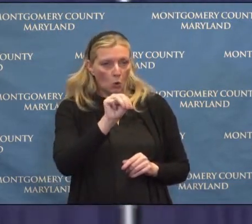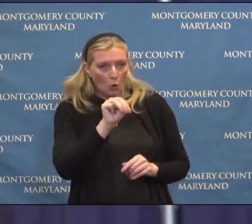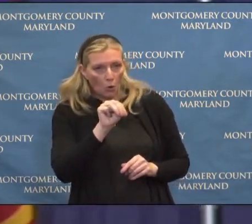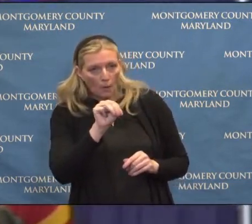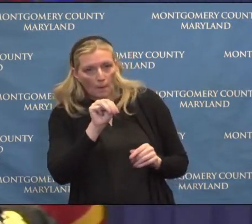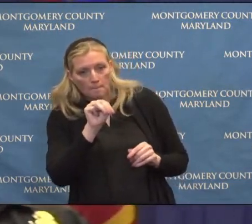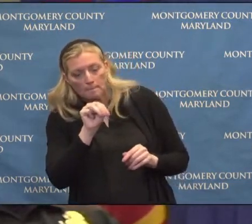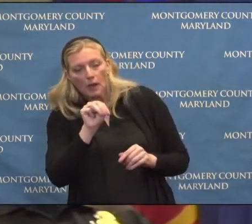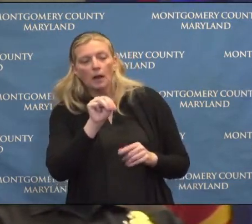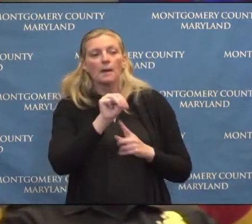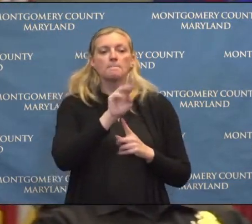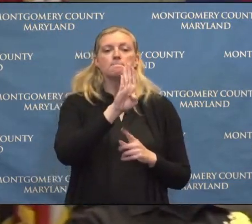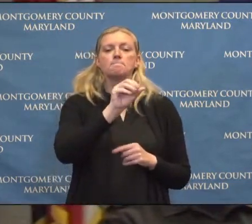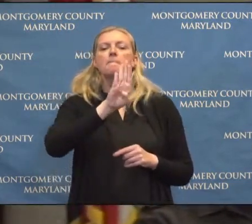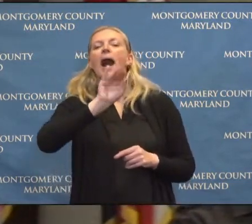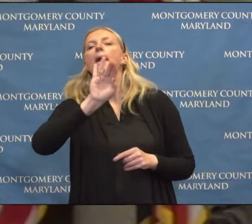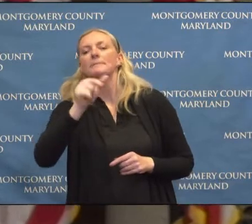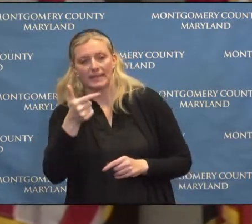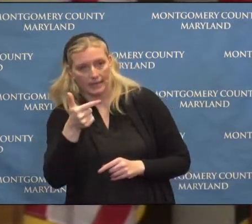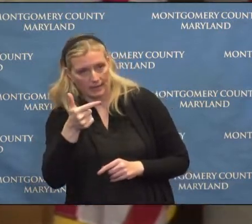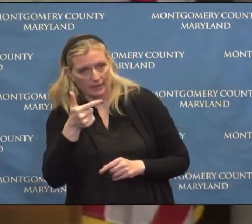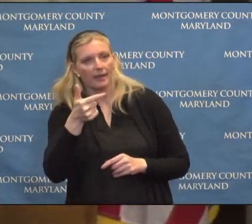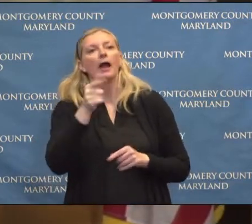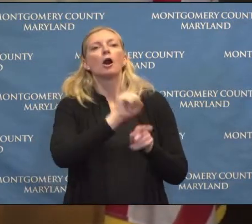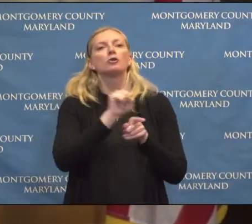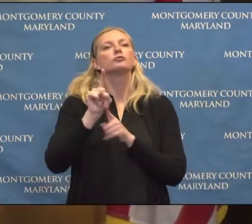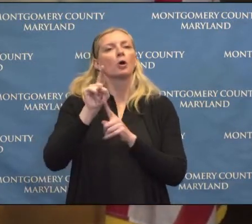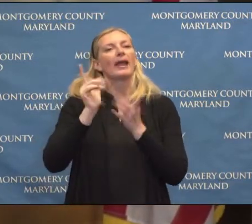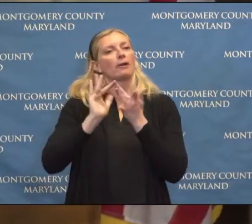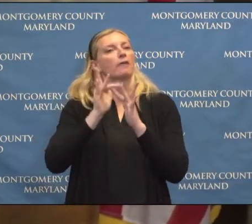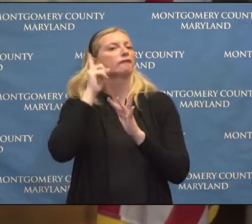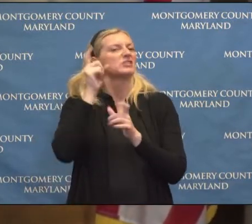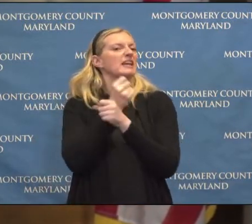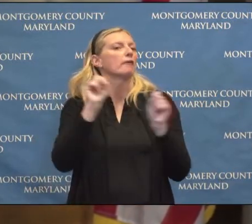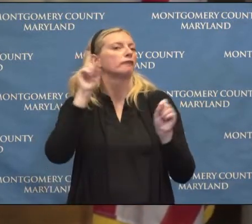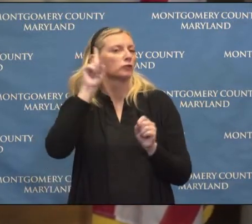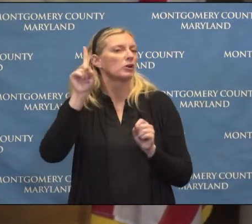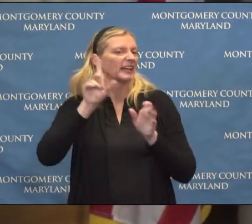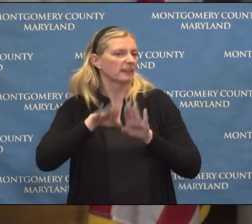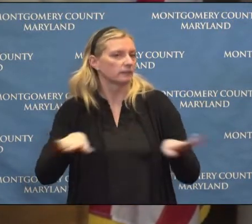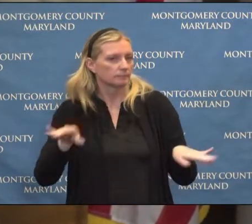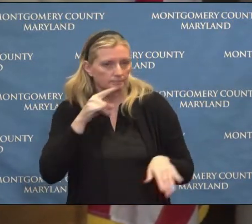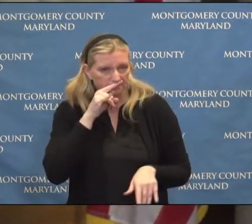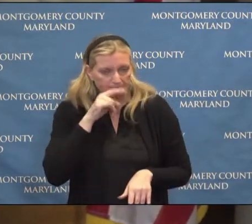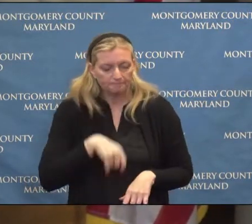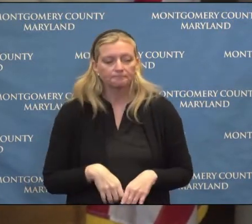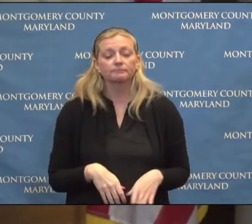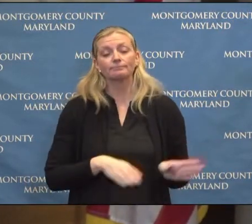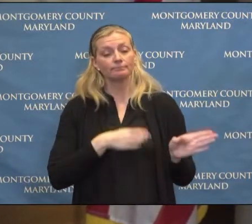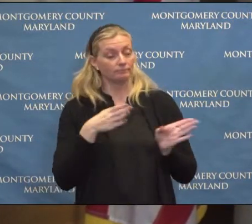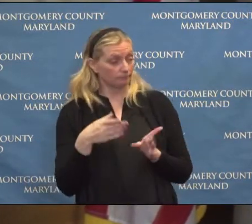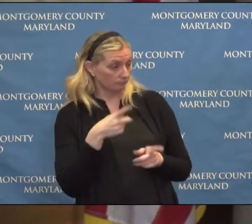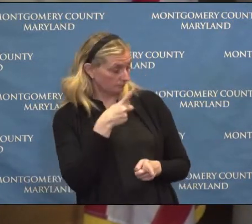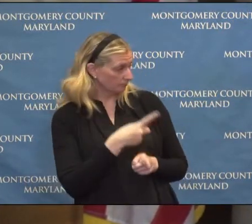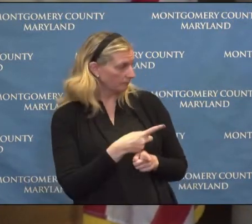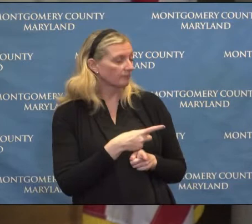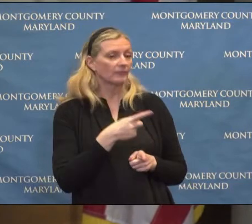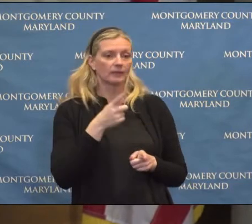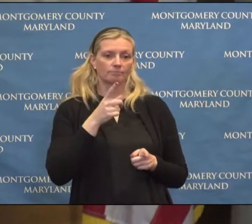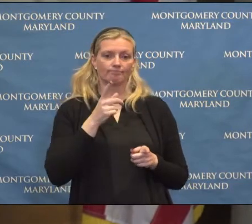online now? Yes, that's a national conversation around so many students on